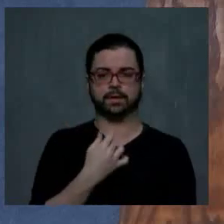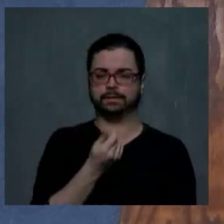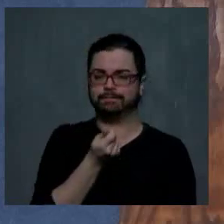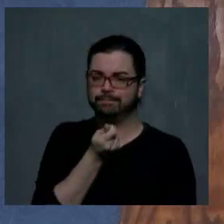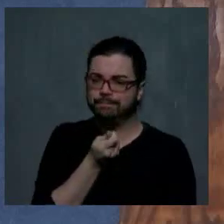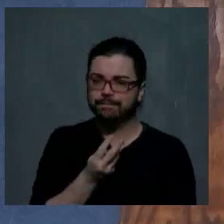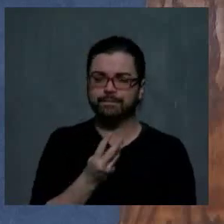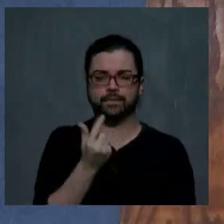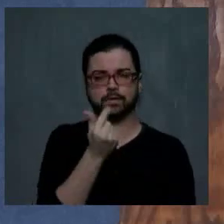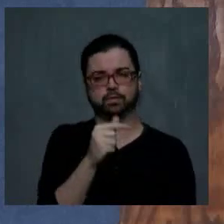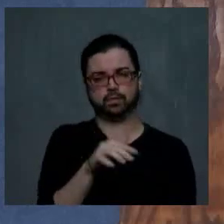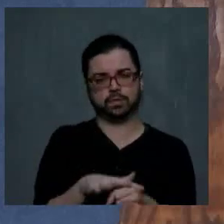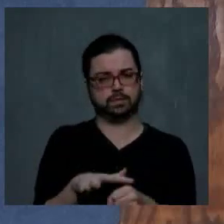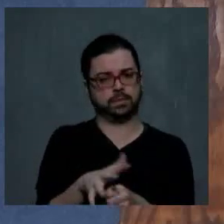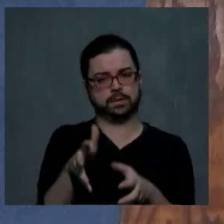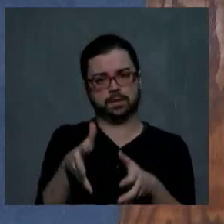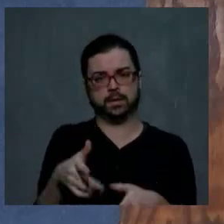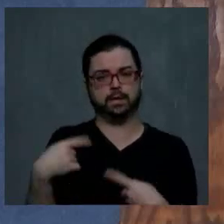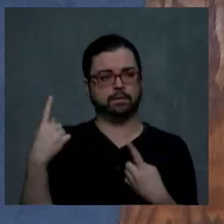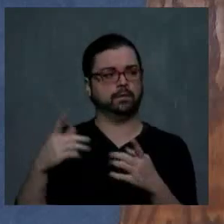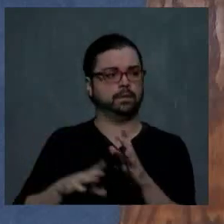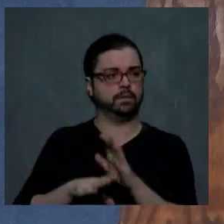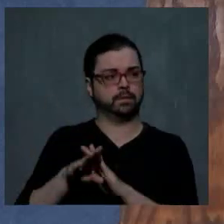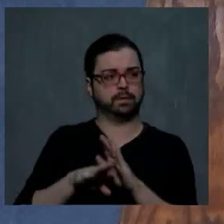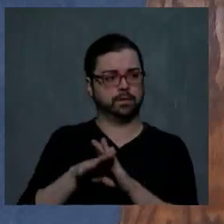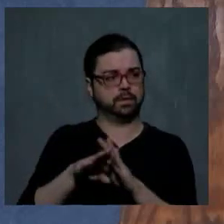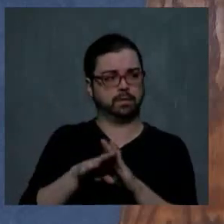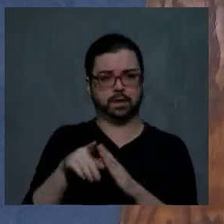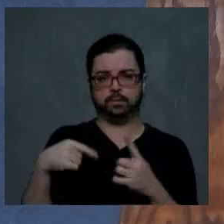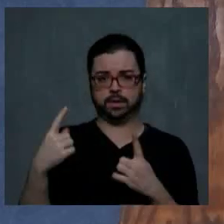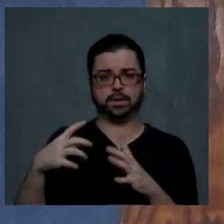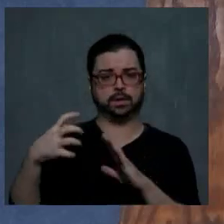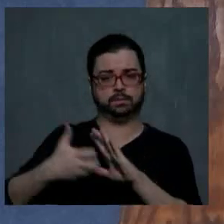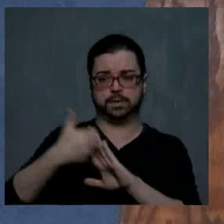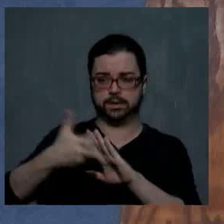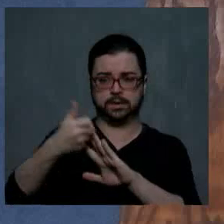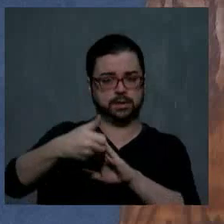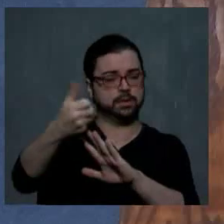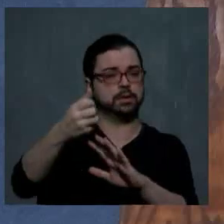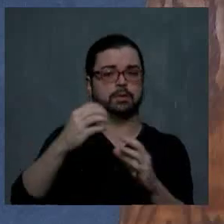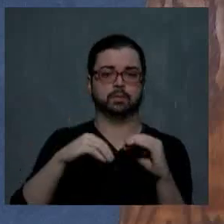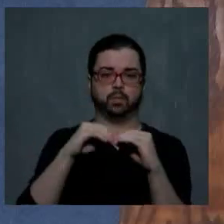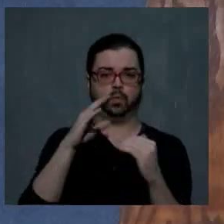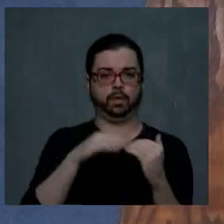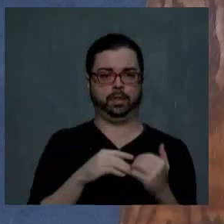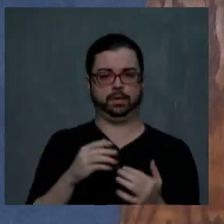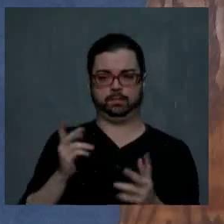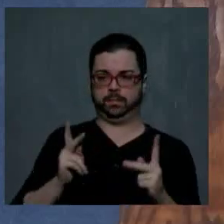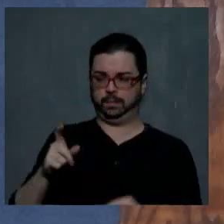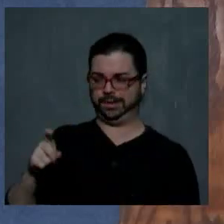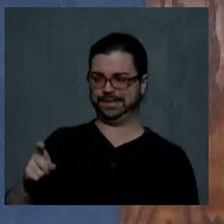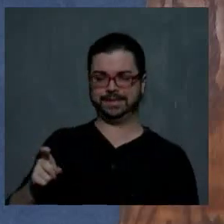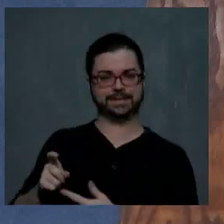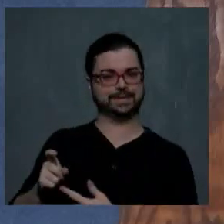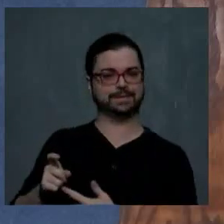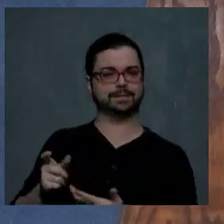in West Little Rock. The development has been outstripping demand. And just consider what